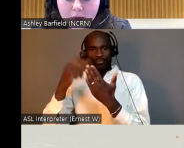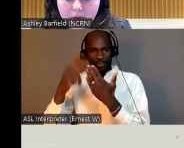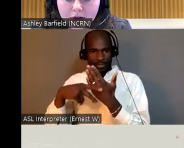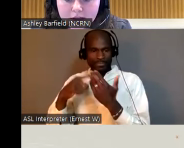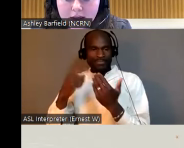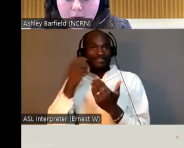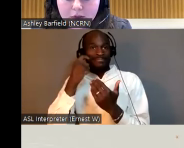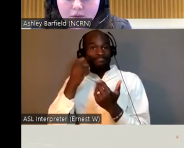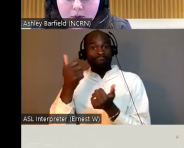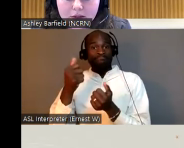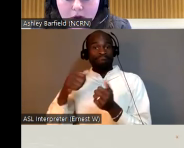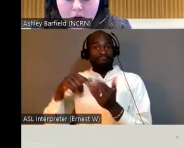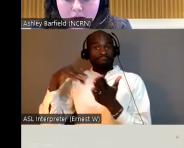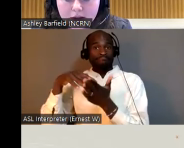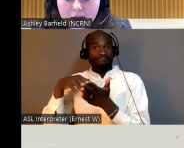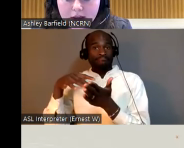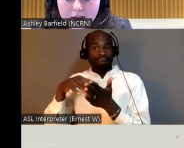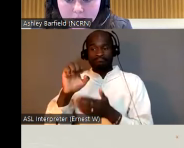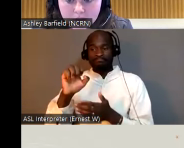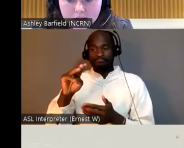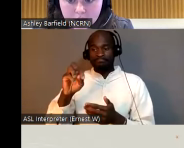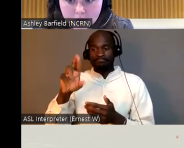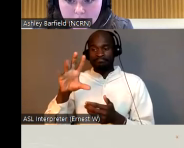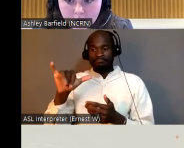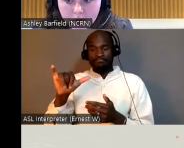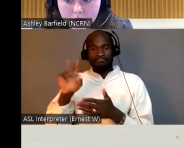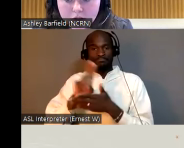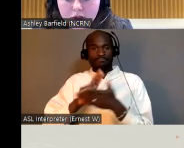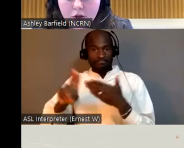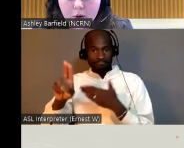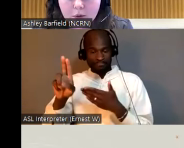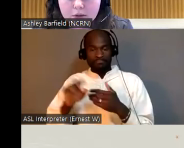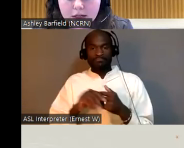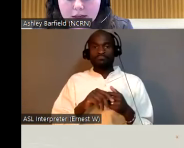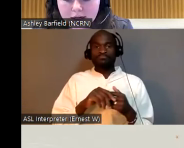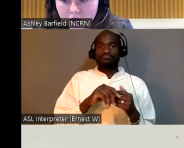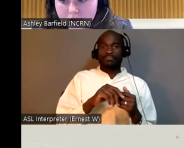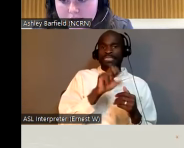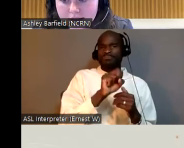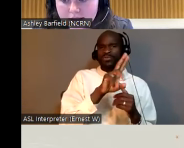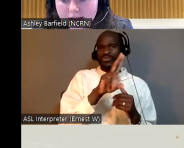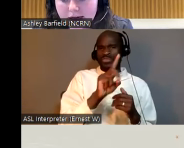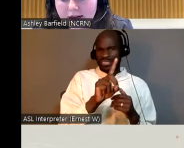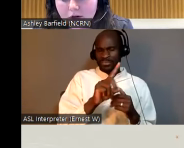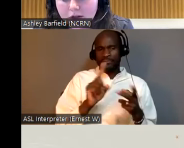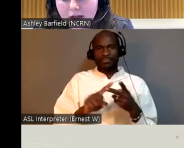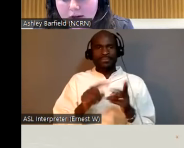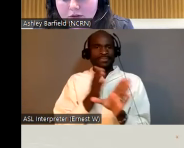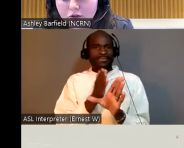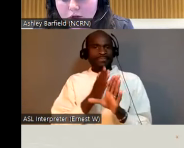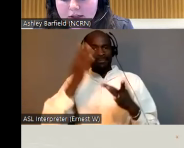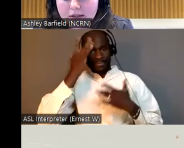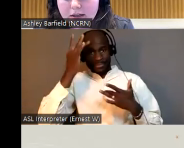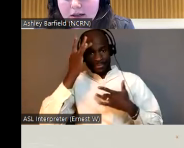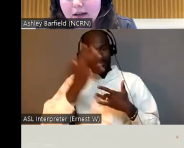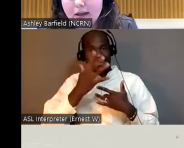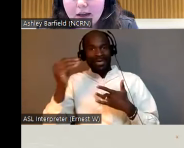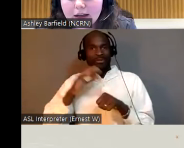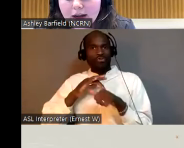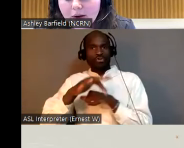Emory University with the focus on substance use disorders, neuropsychiatric diseases, and early life